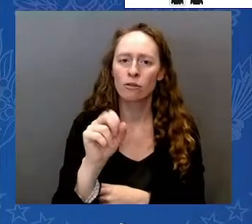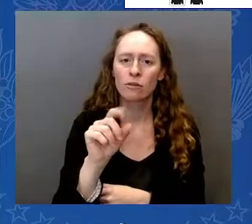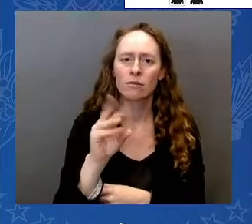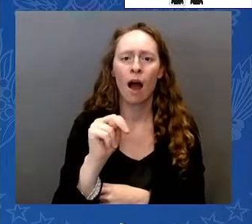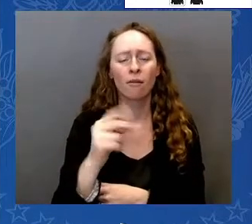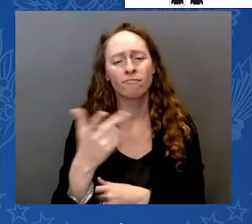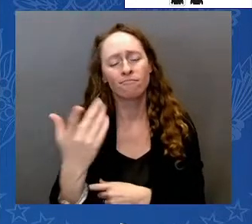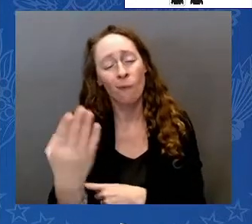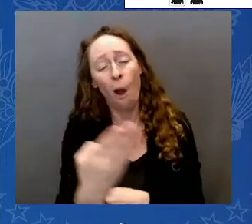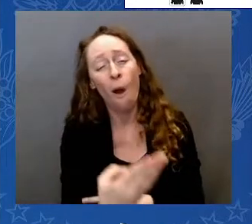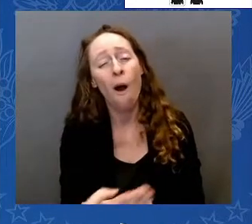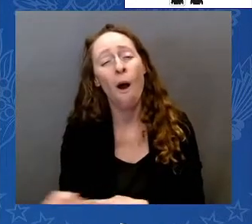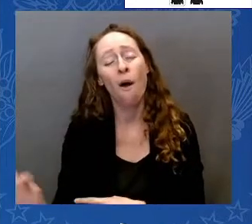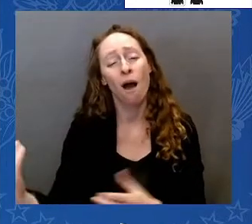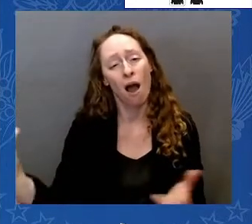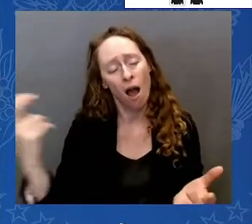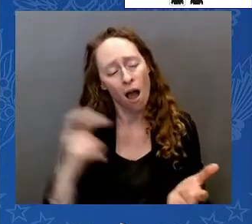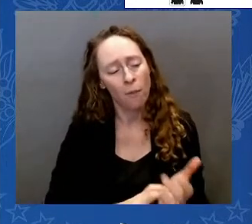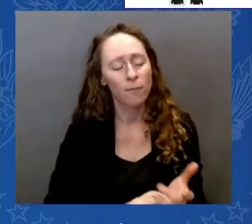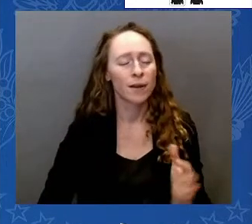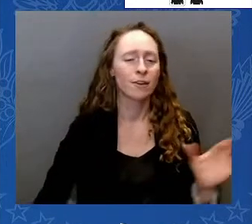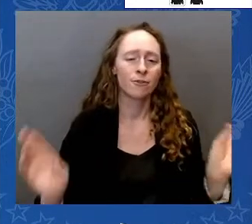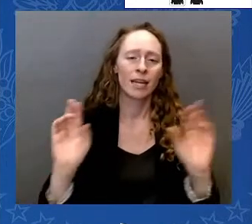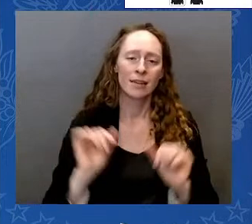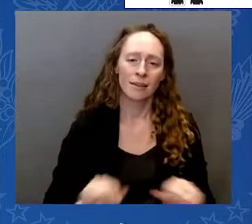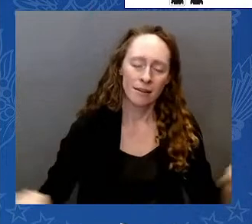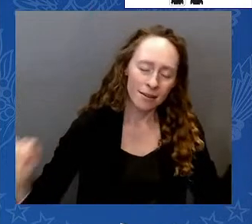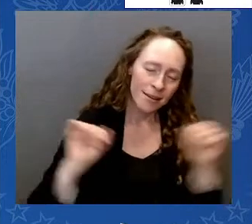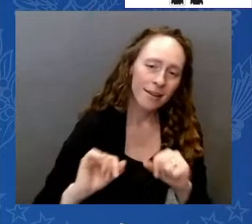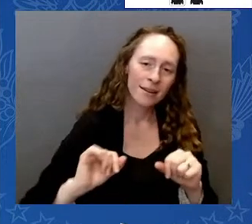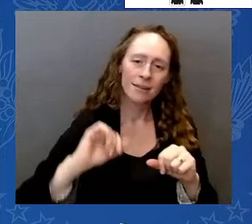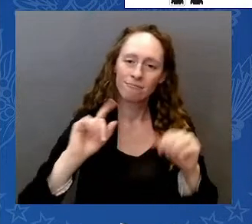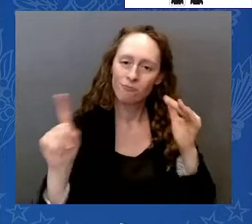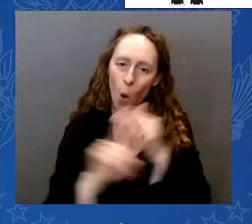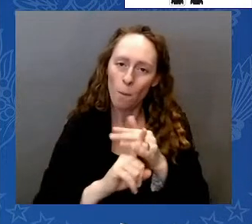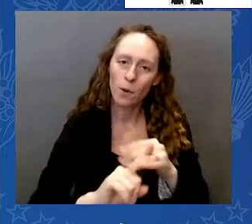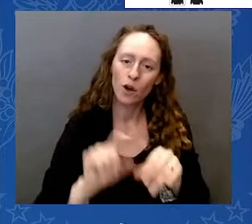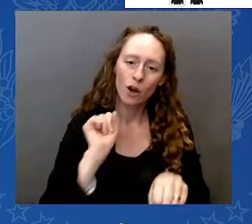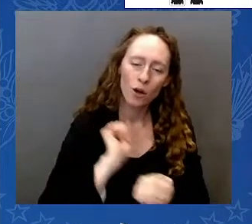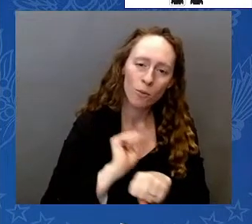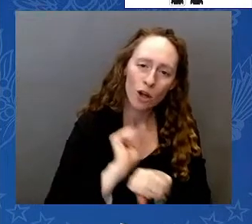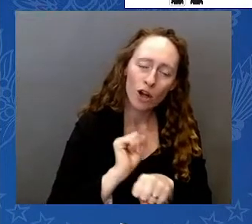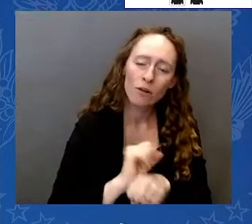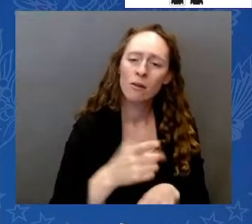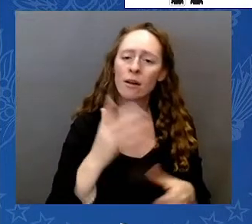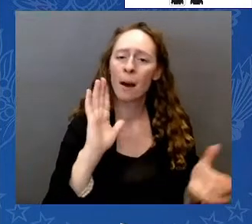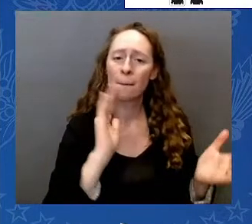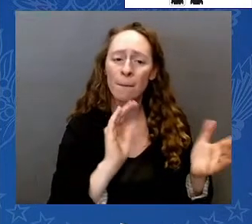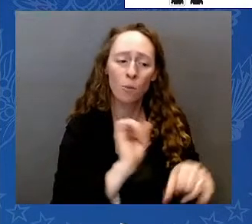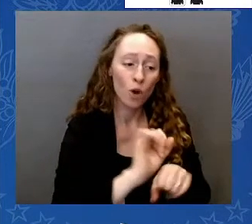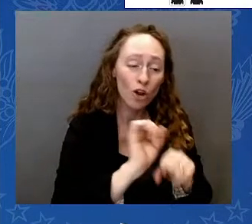the working class and the middle class, that's who built this country. And by the way, the middle